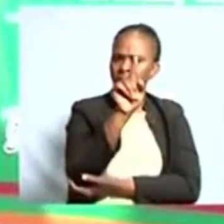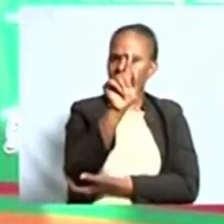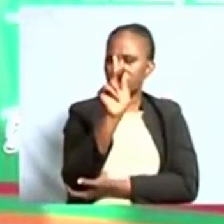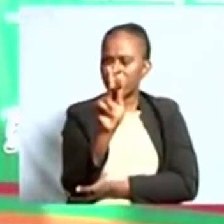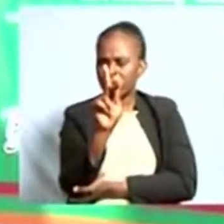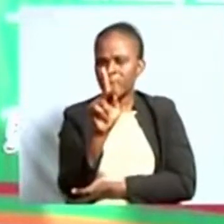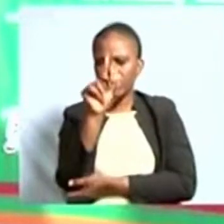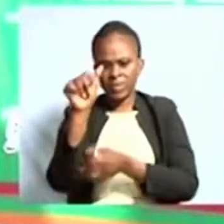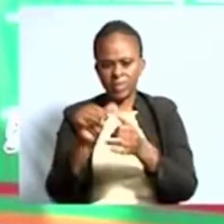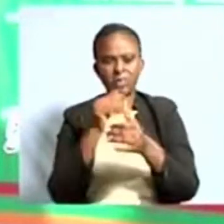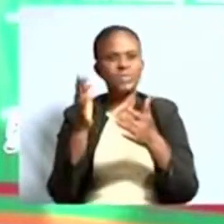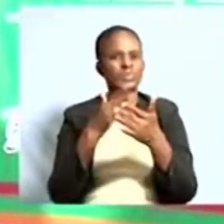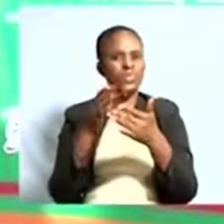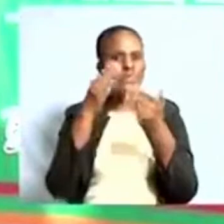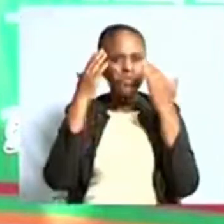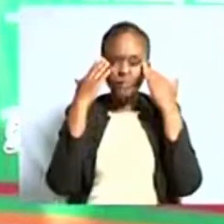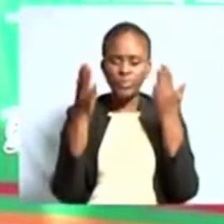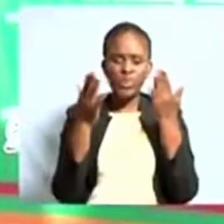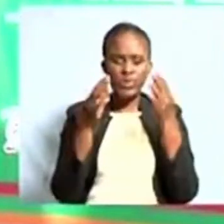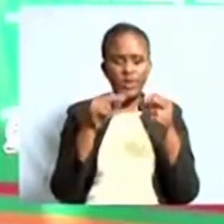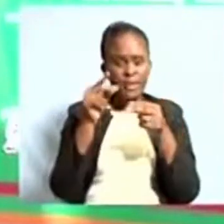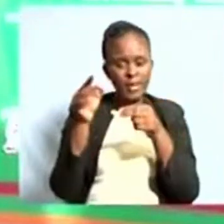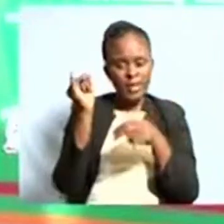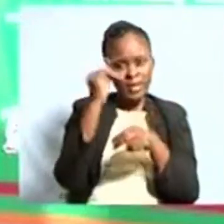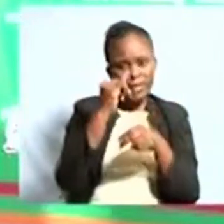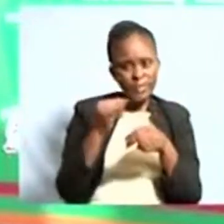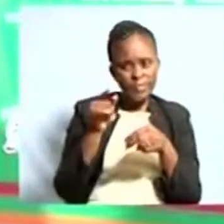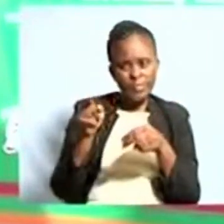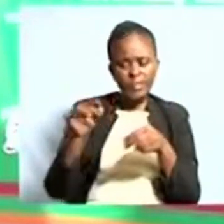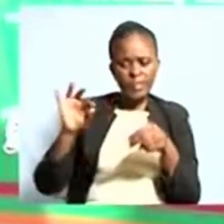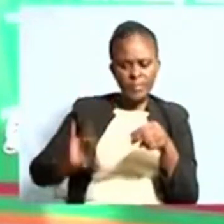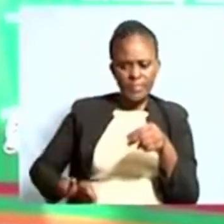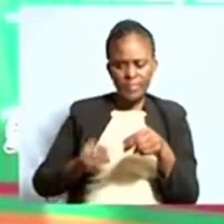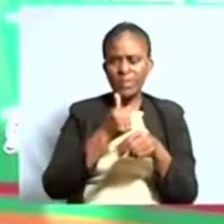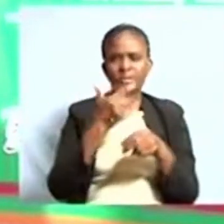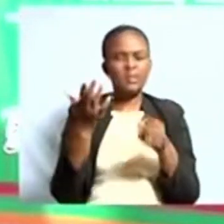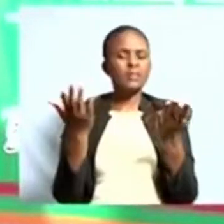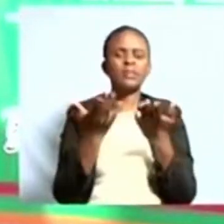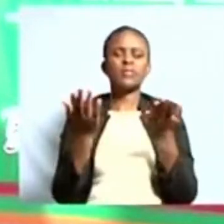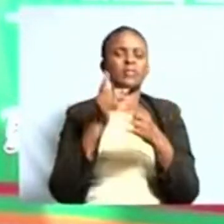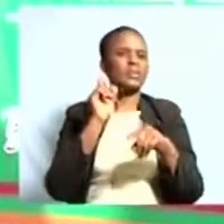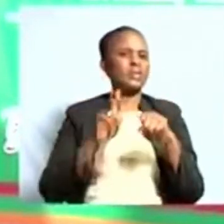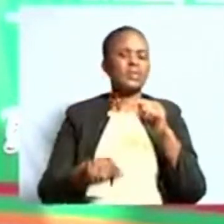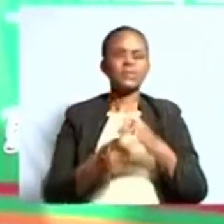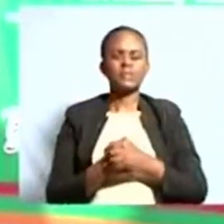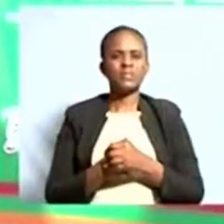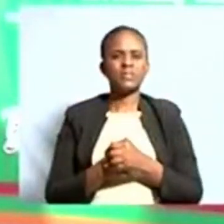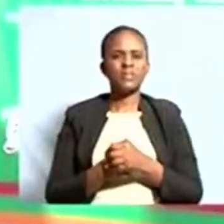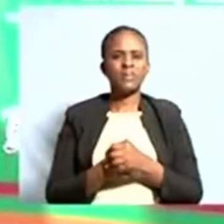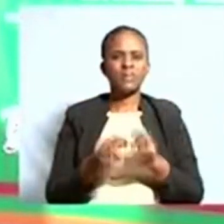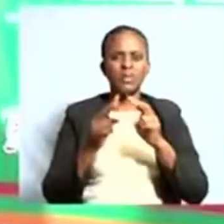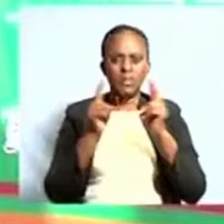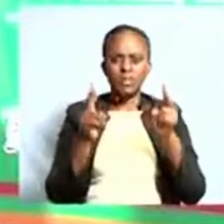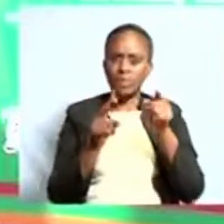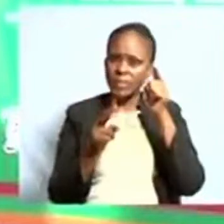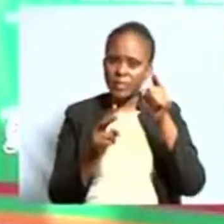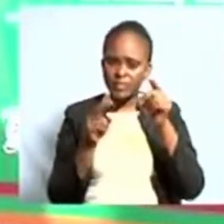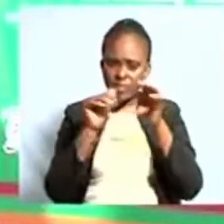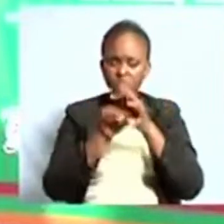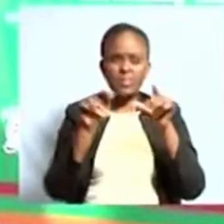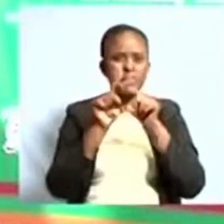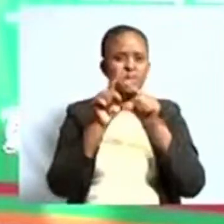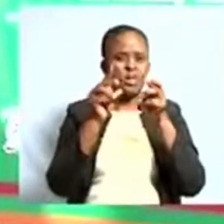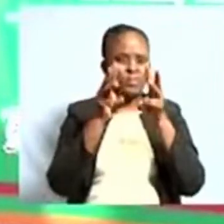song, and the artist won't benefit anything from that. So that, in that way,